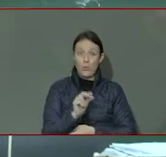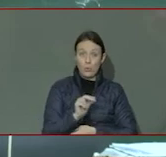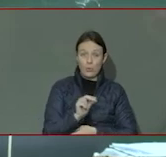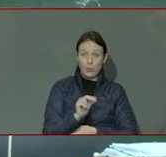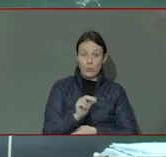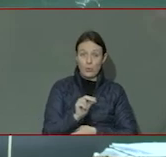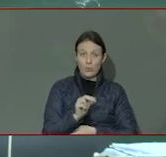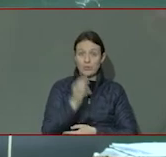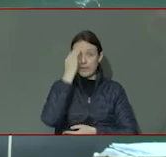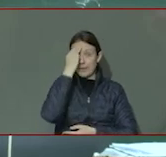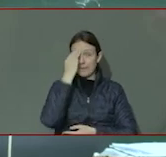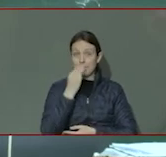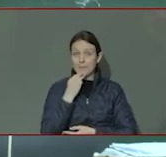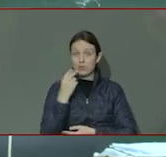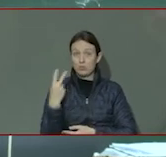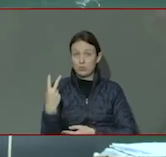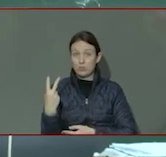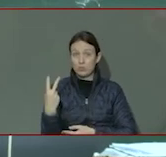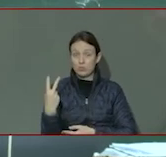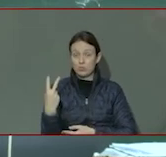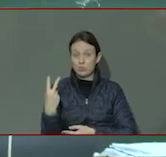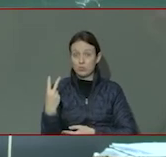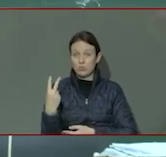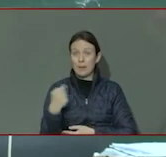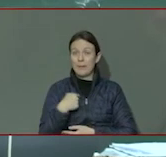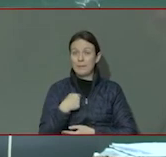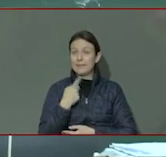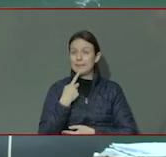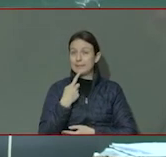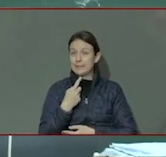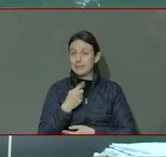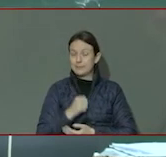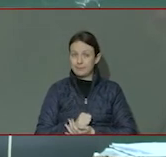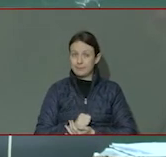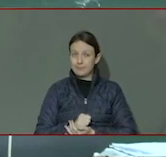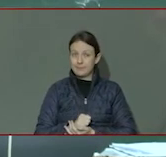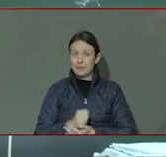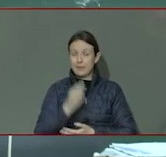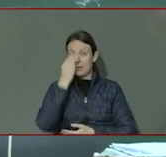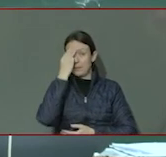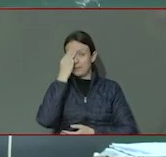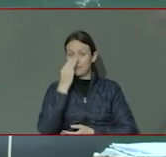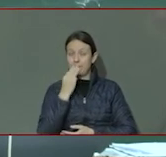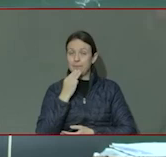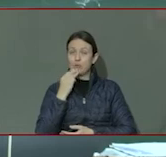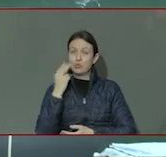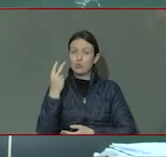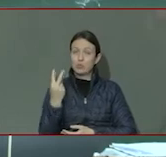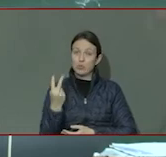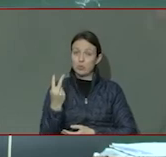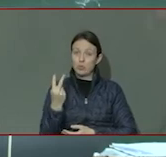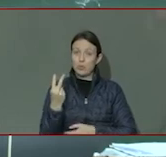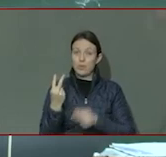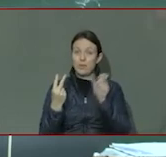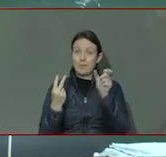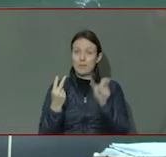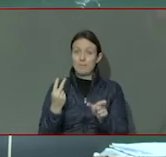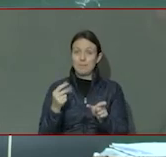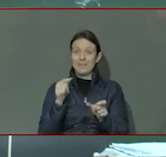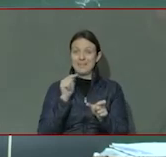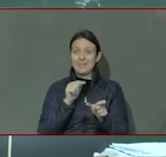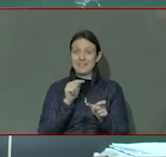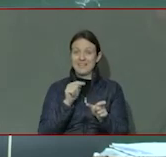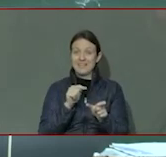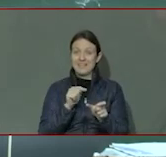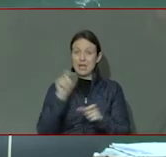on diagram 2. I'm making the following statement. In diagram 2, the person has a